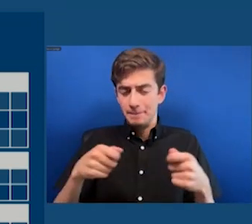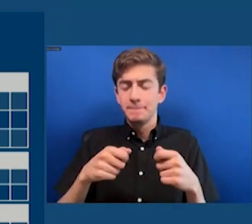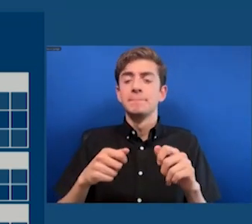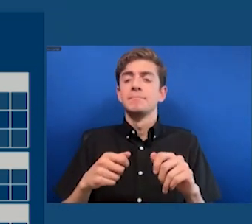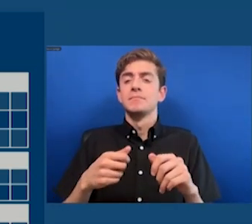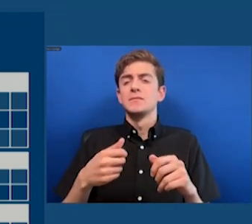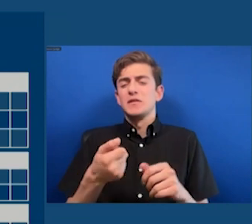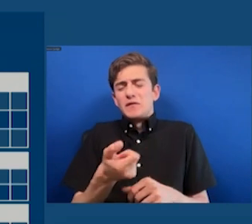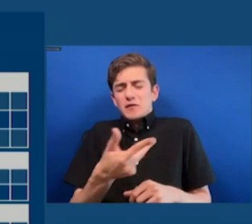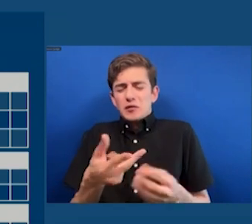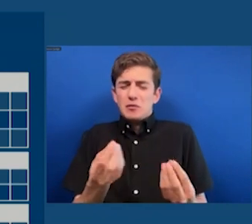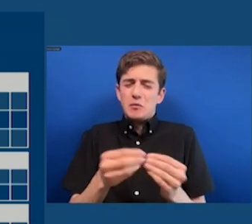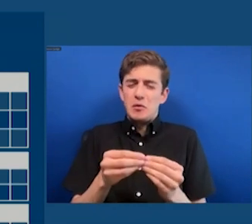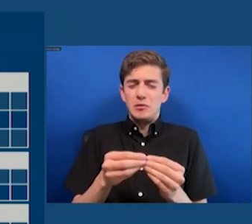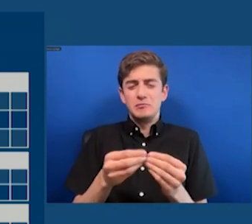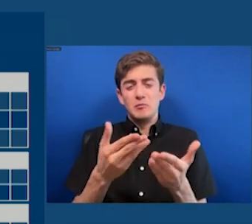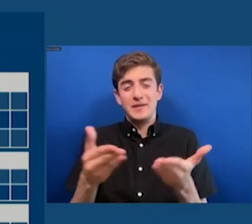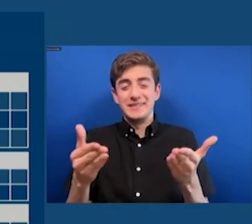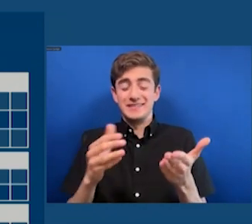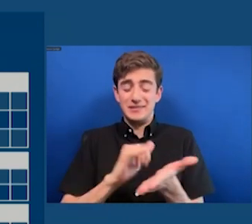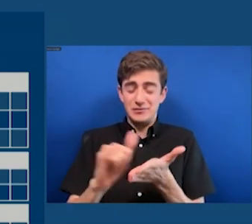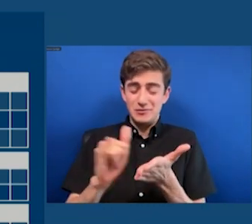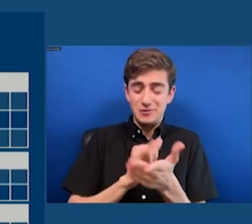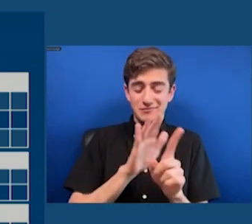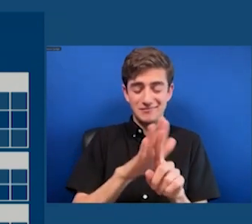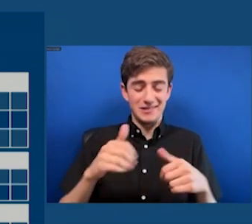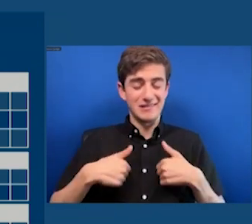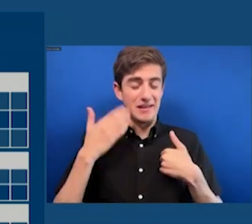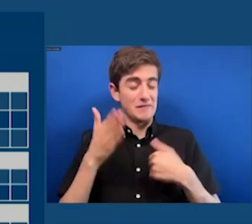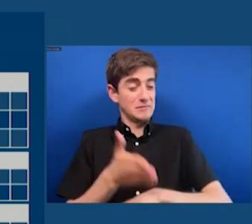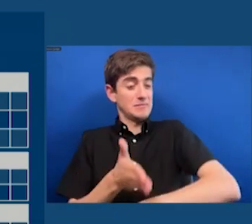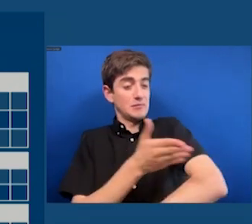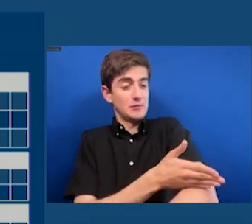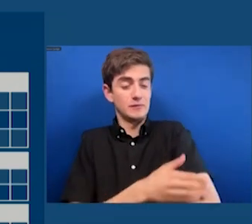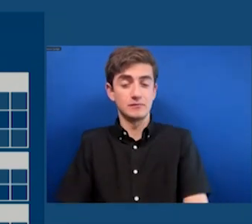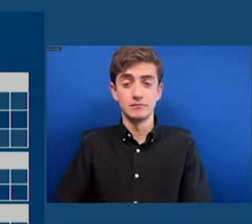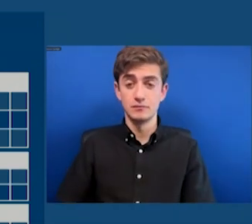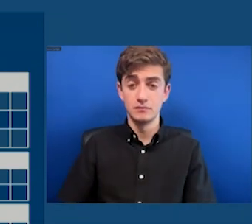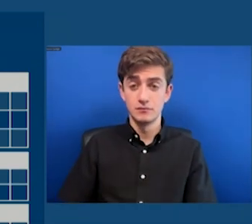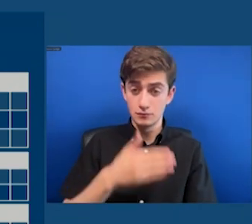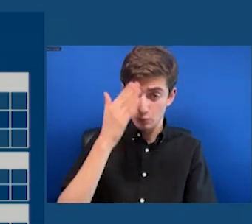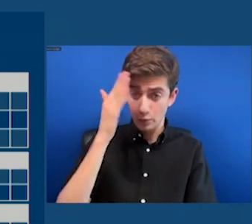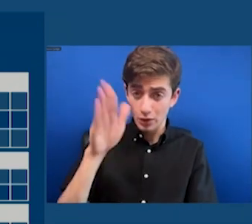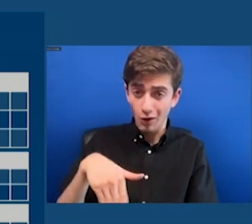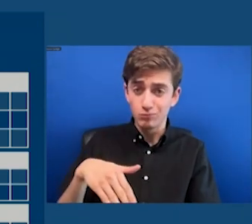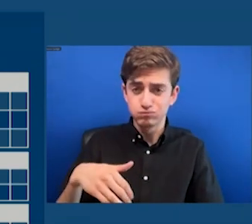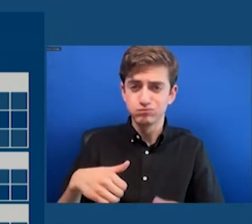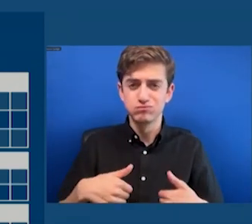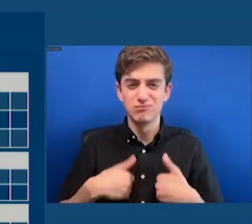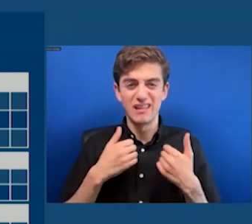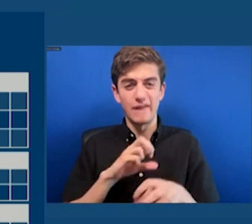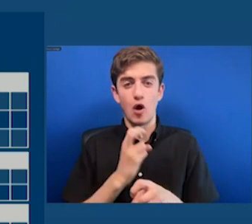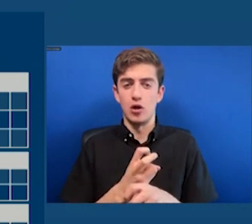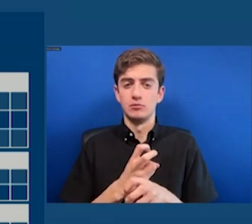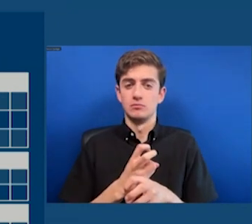budget. You know, we know life is hard. Cost of living just keeps going up and